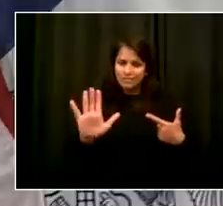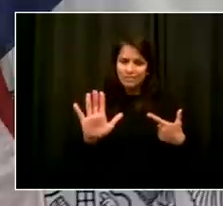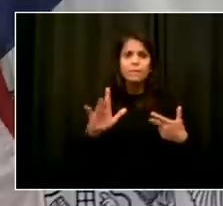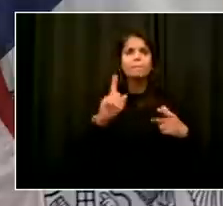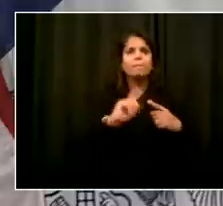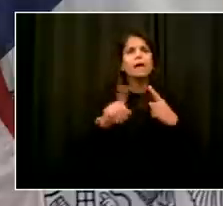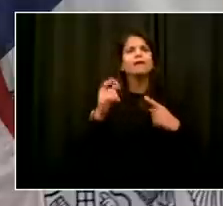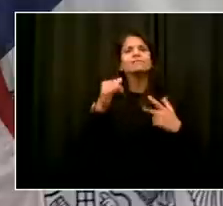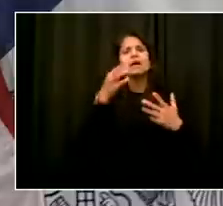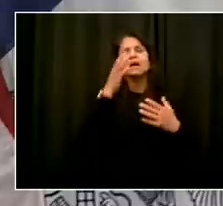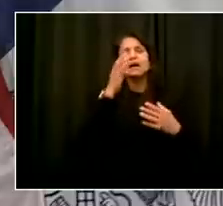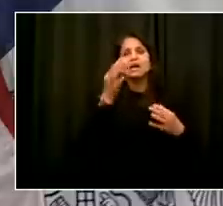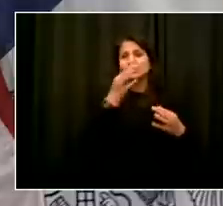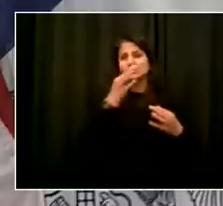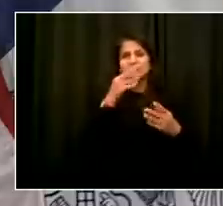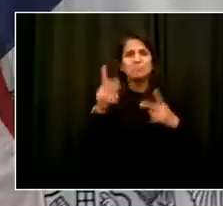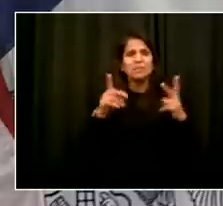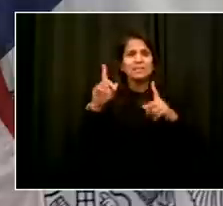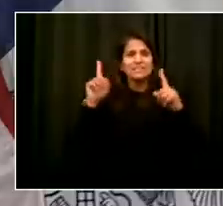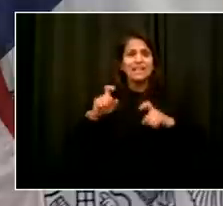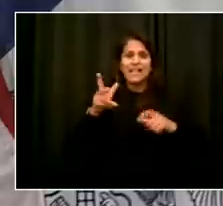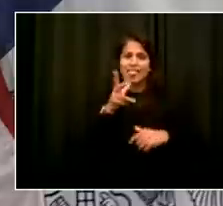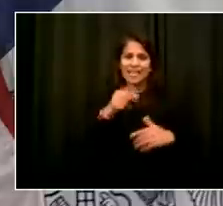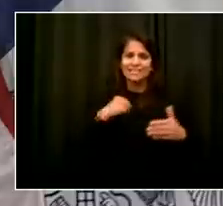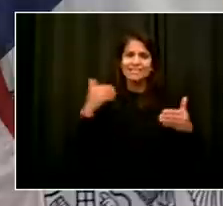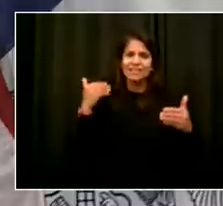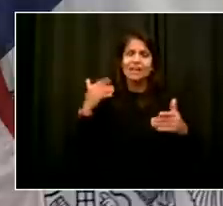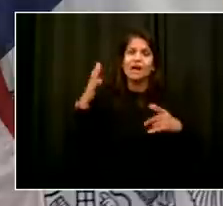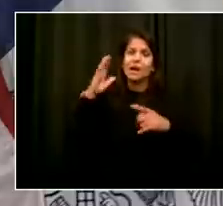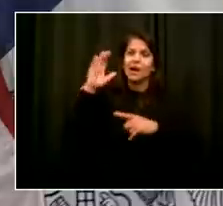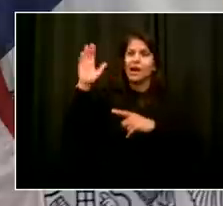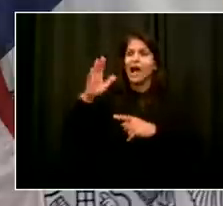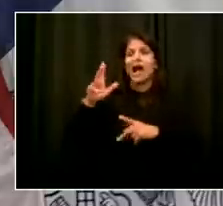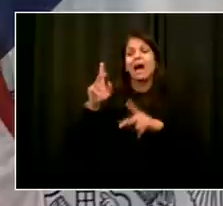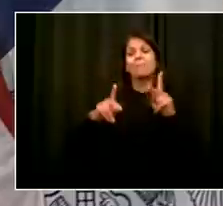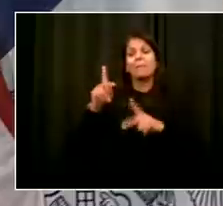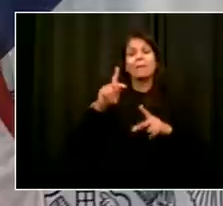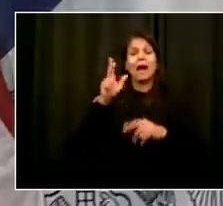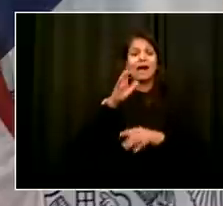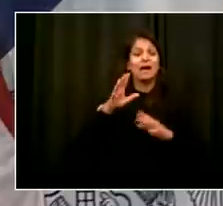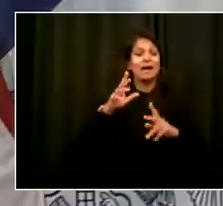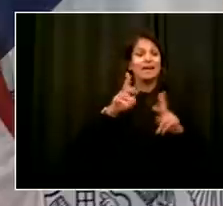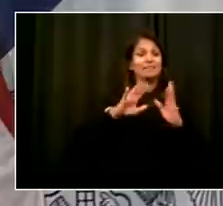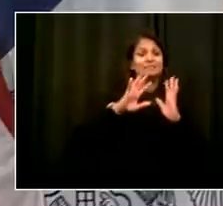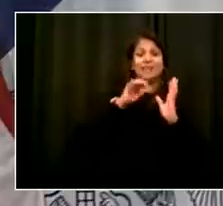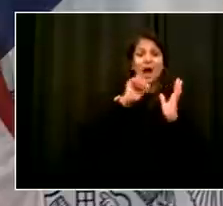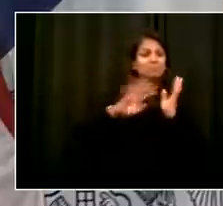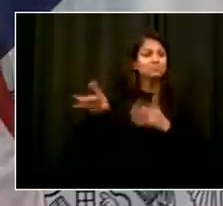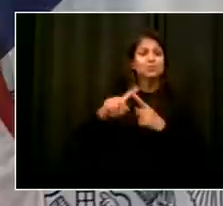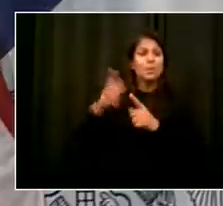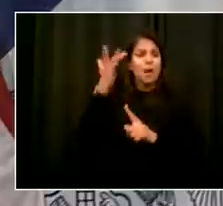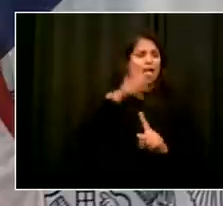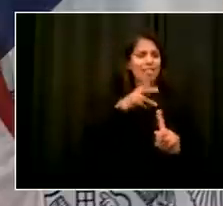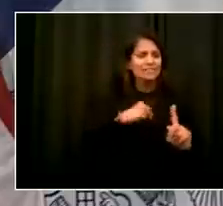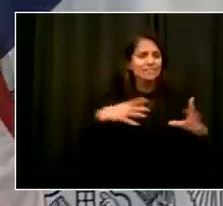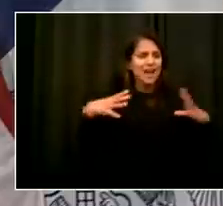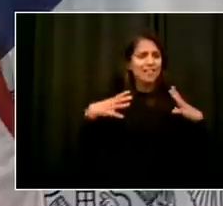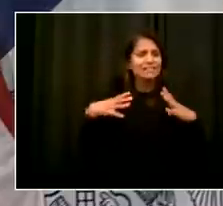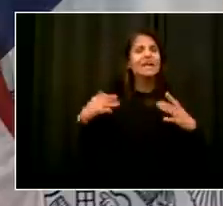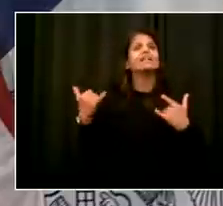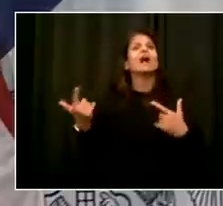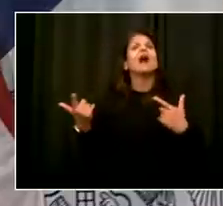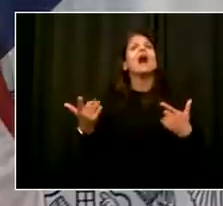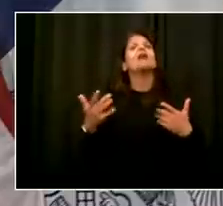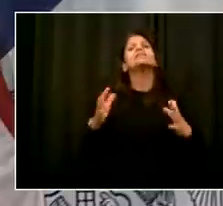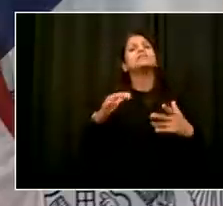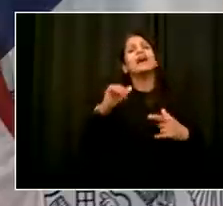reduction around the Thanksgiving weekend in the number of people being tested. So we're going to give you the numbers, but with a bit of an asterisk that they're based on a